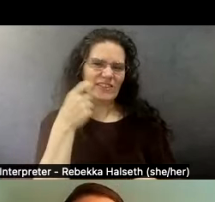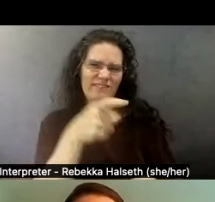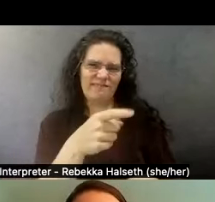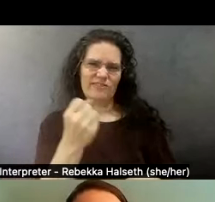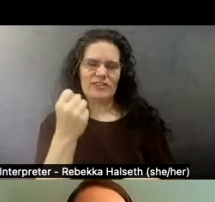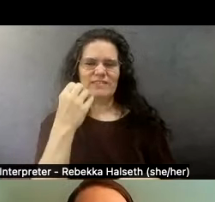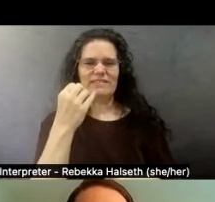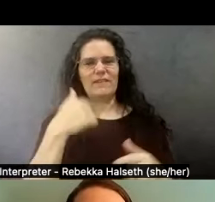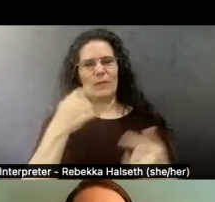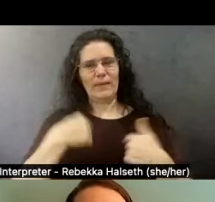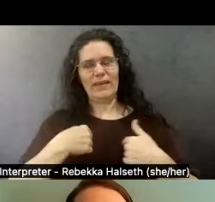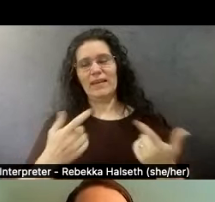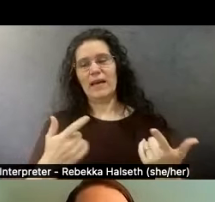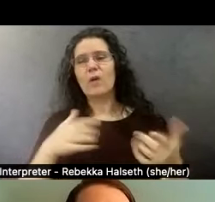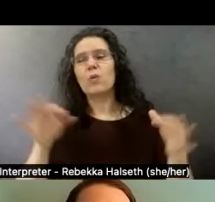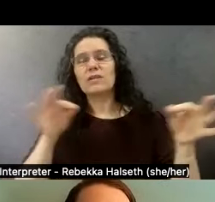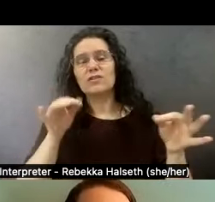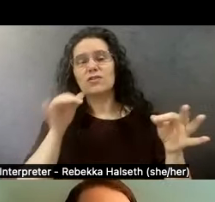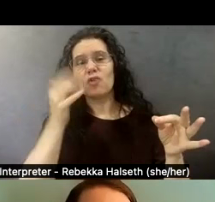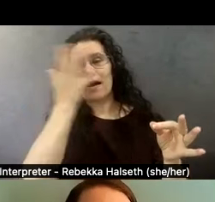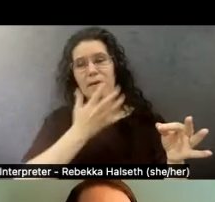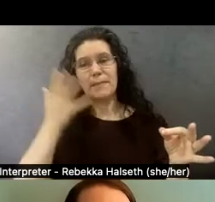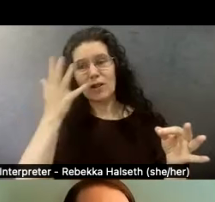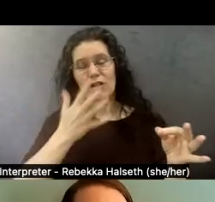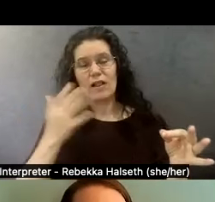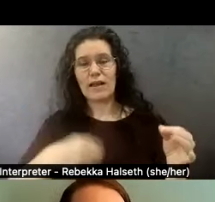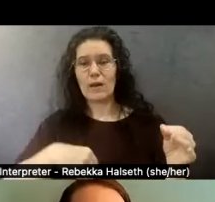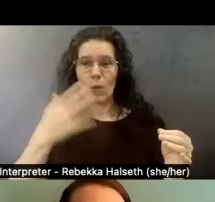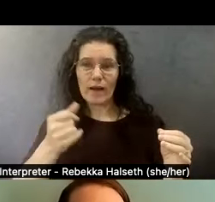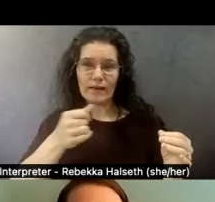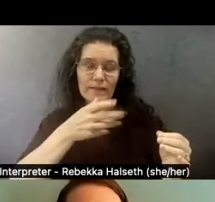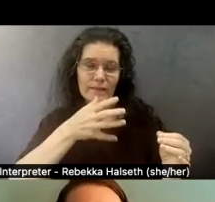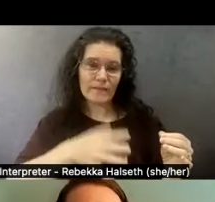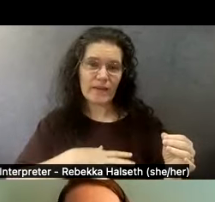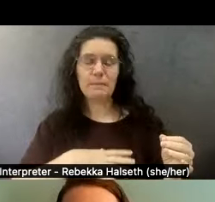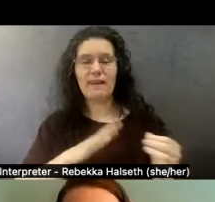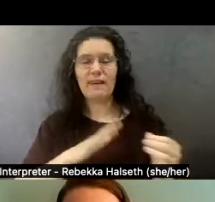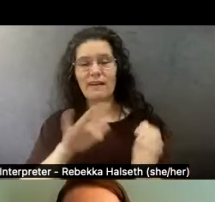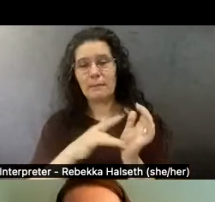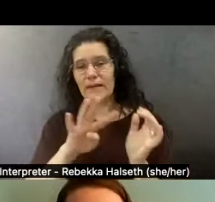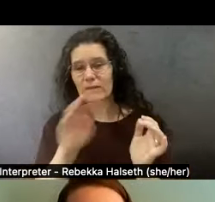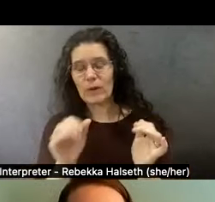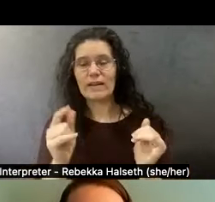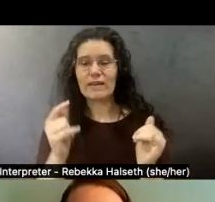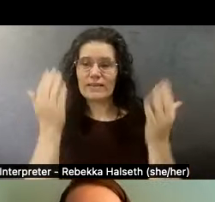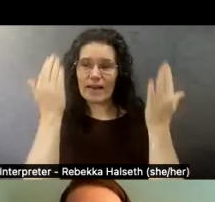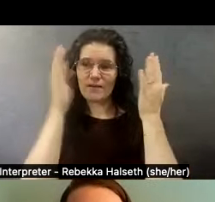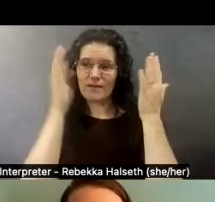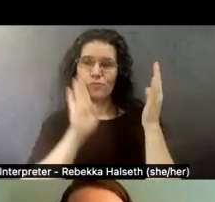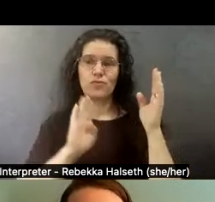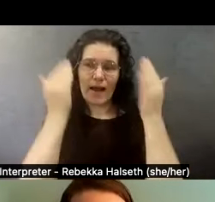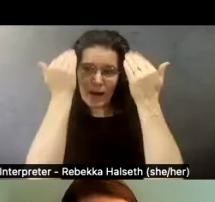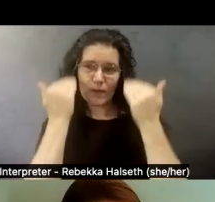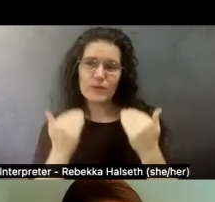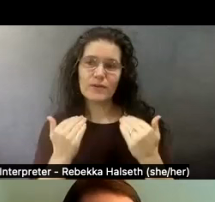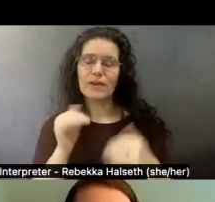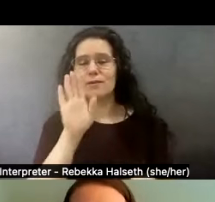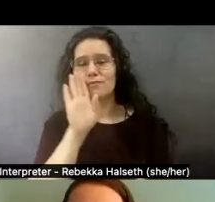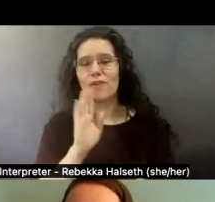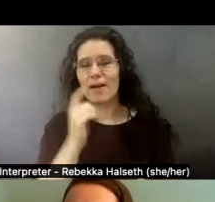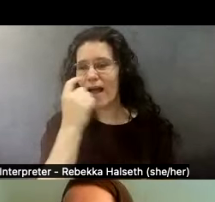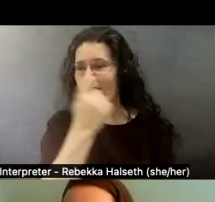visual introduction, I am a white female in my mid-40s. I have long, straight brown hair, brown eyes, wearing a very bright